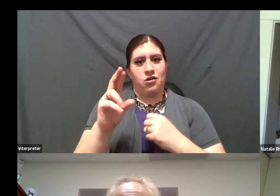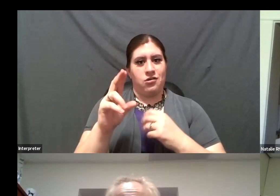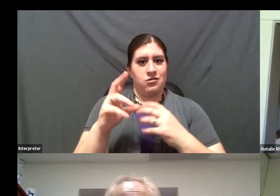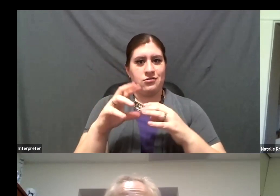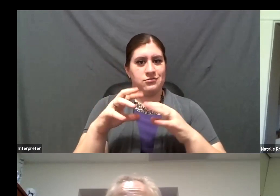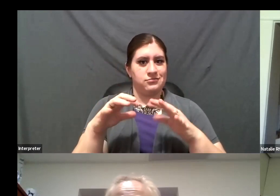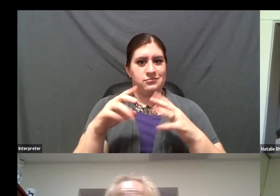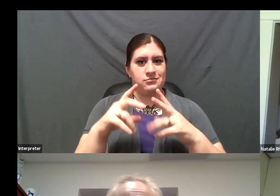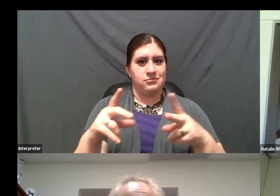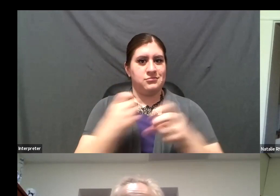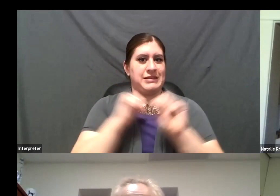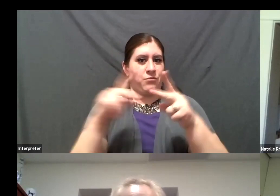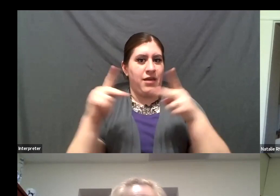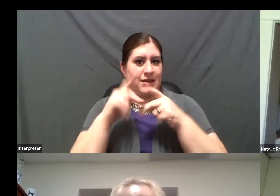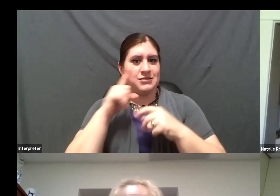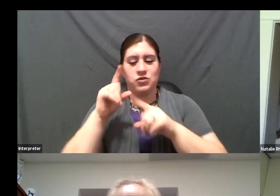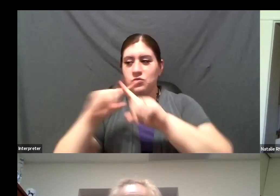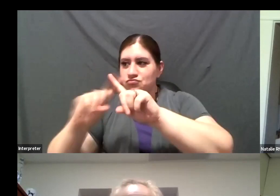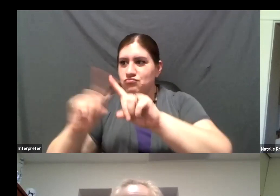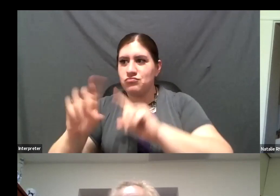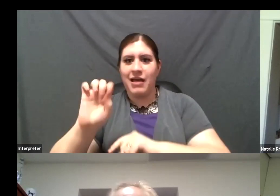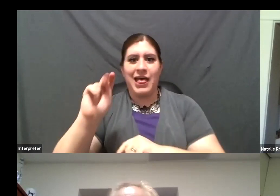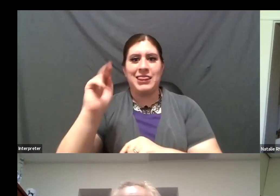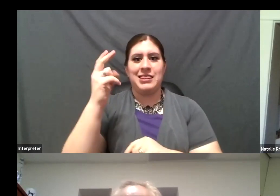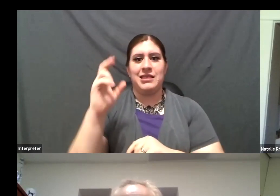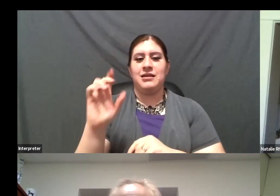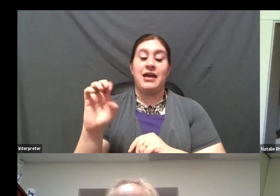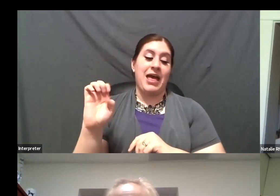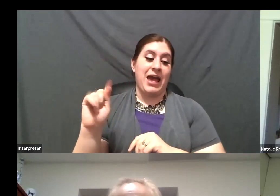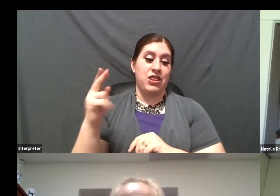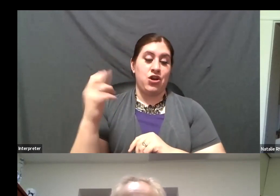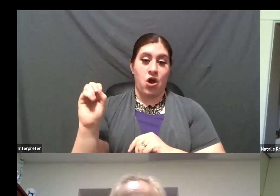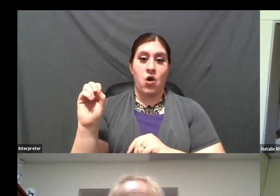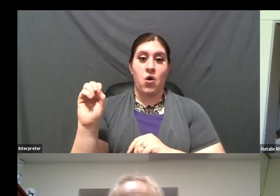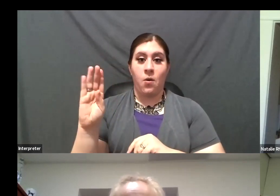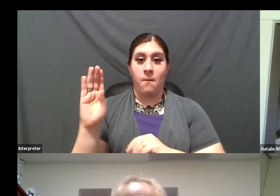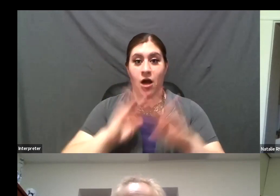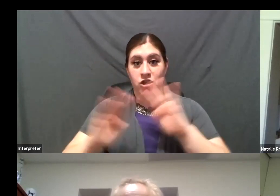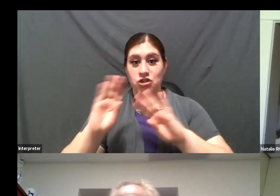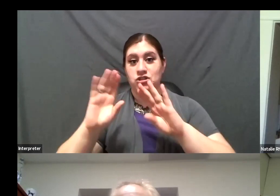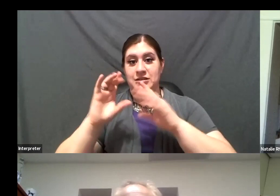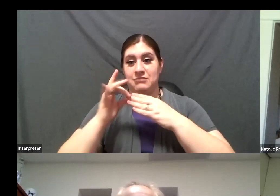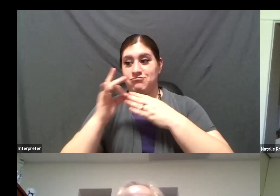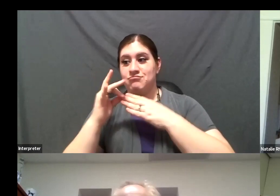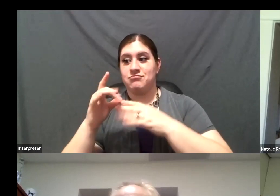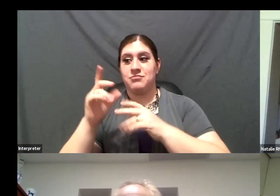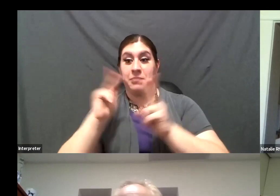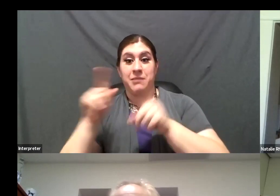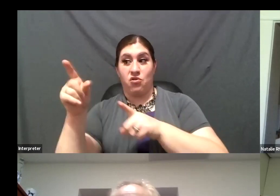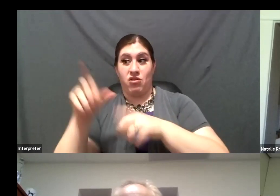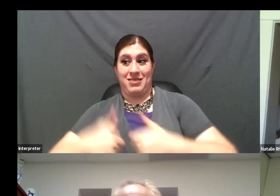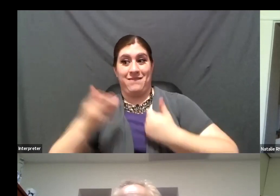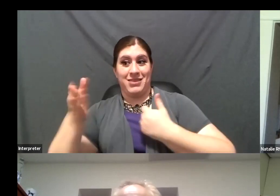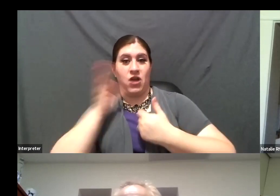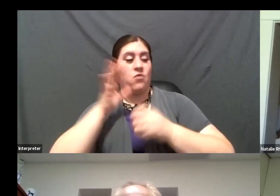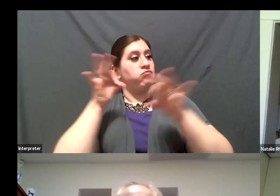hikes and do ethnobotany hikes. And you've got Belizean guides that, point out all the